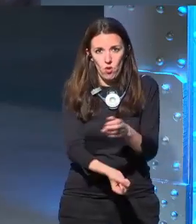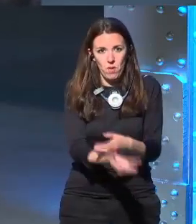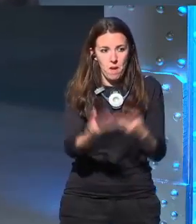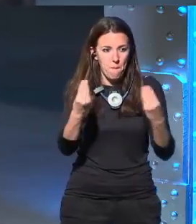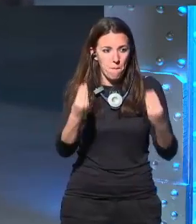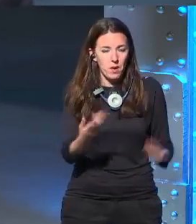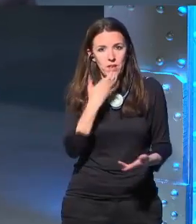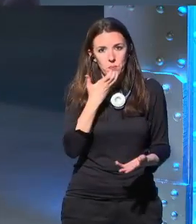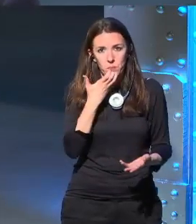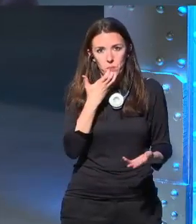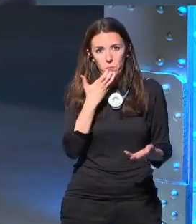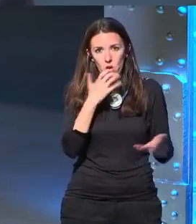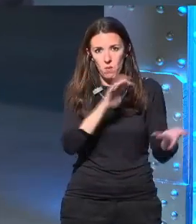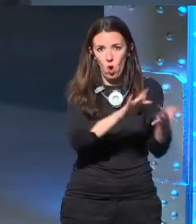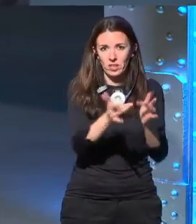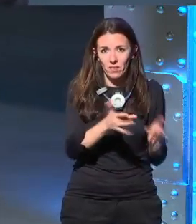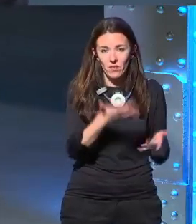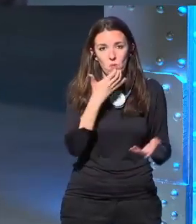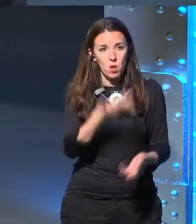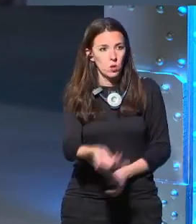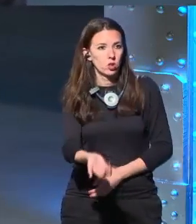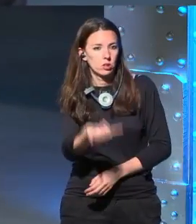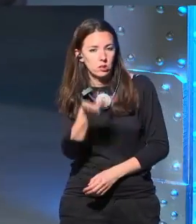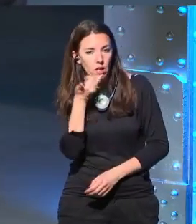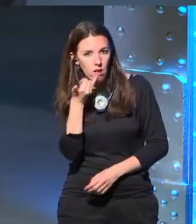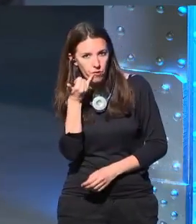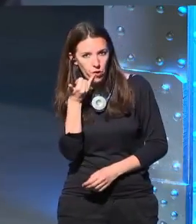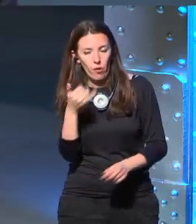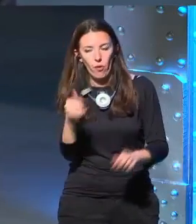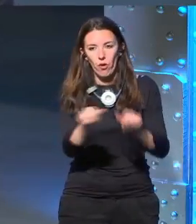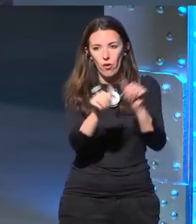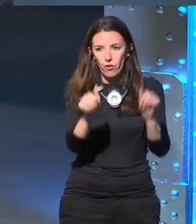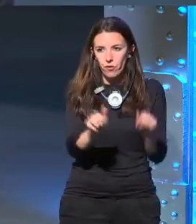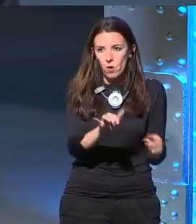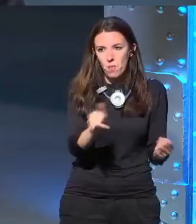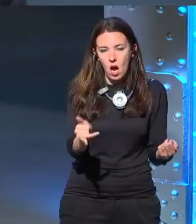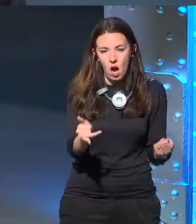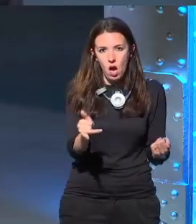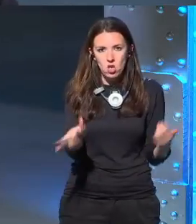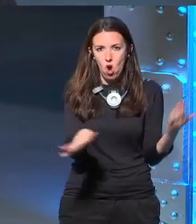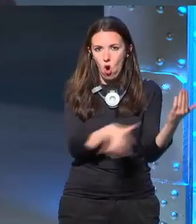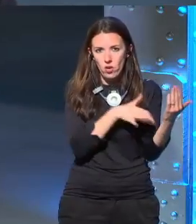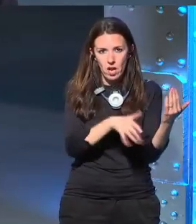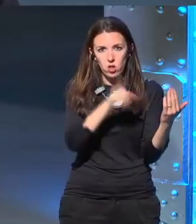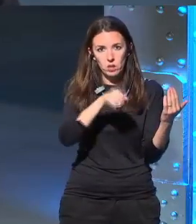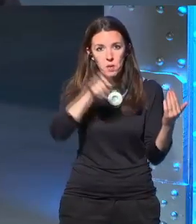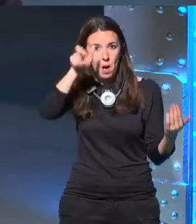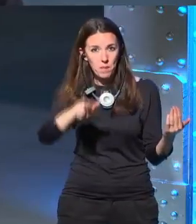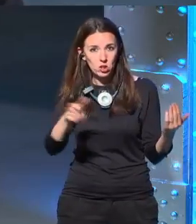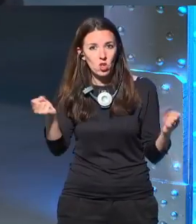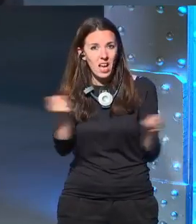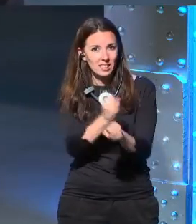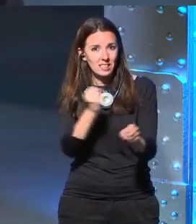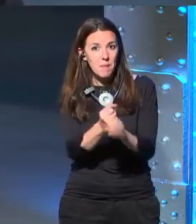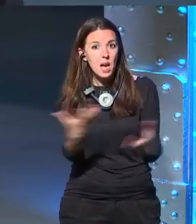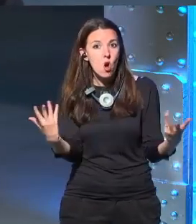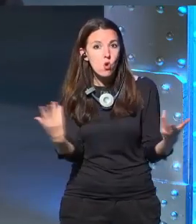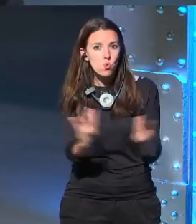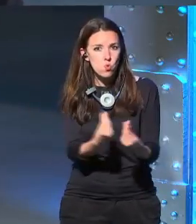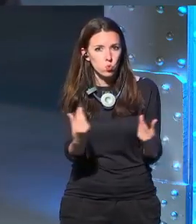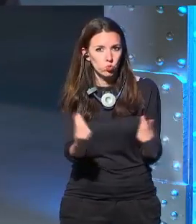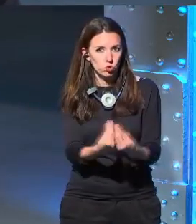phone. Ways to have a computer and a human work together and augment. So when